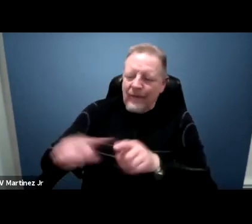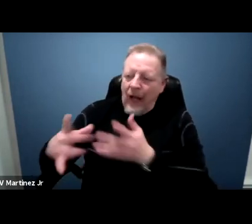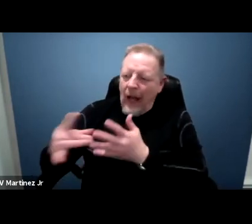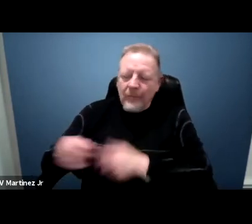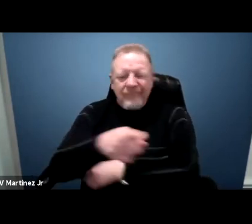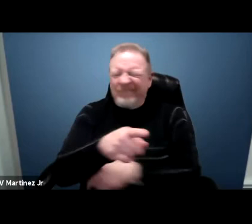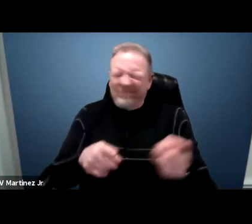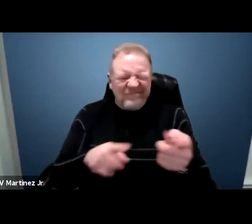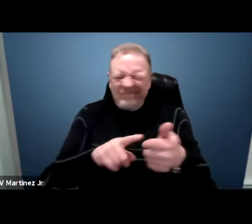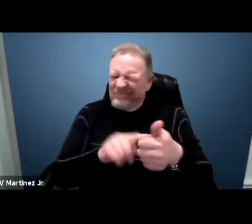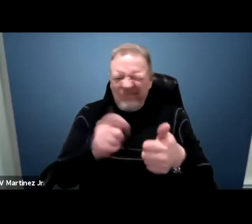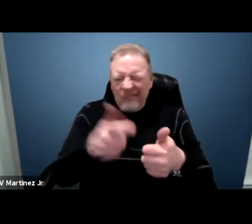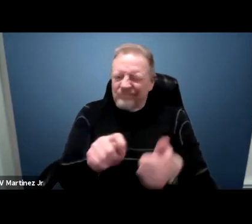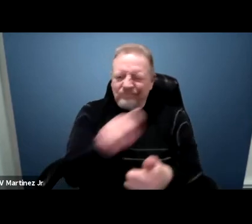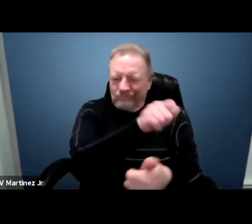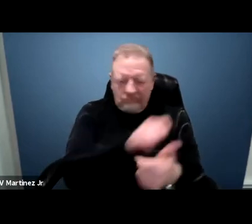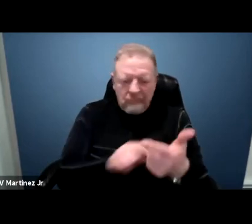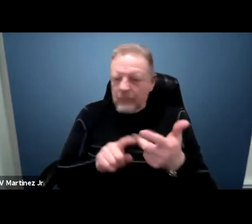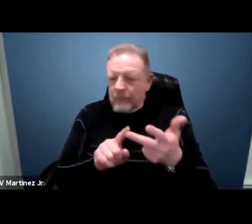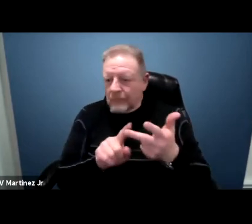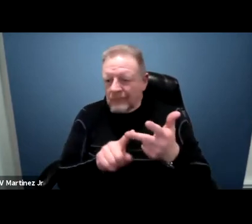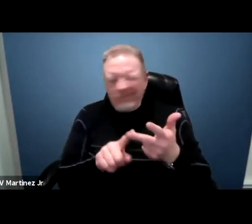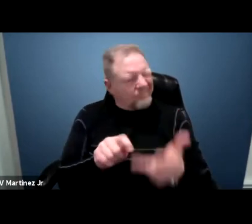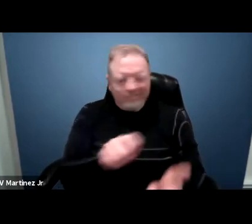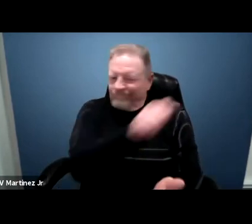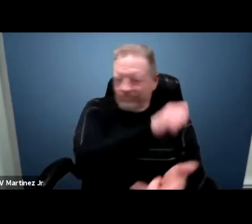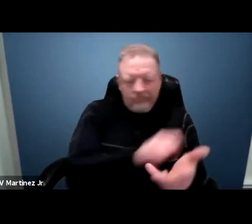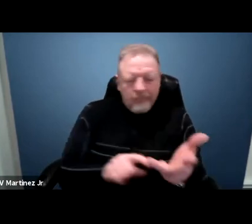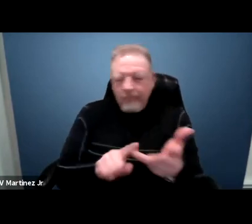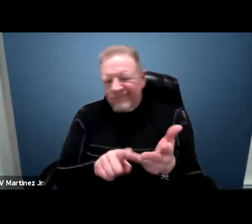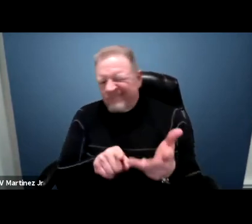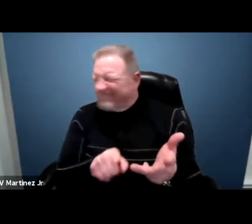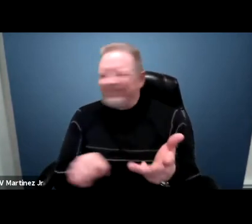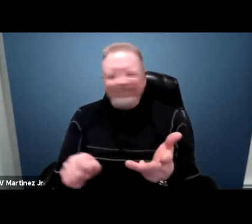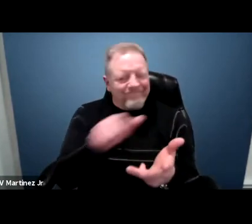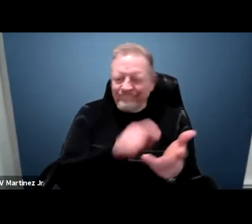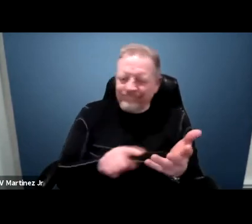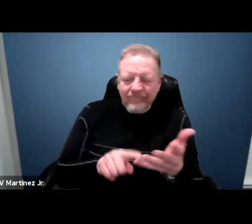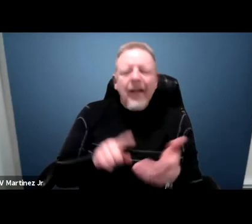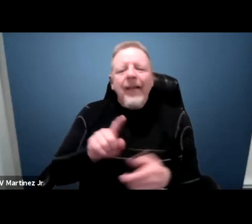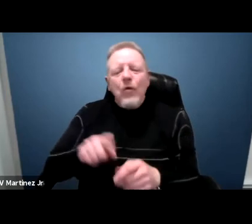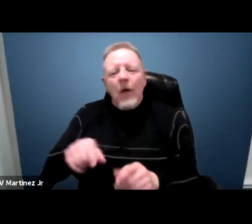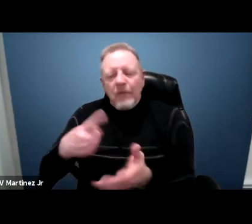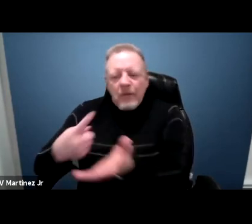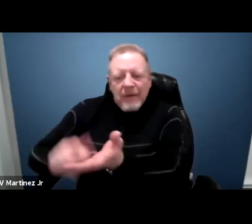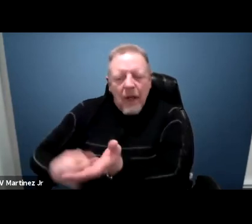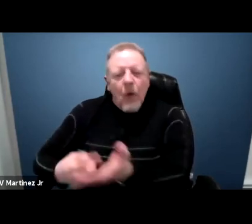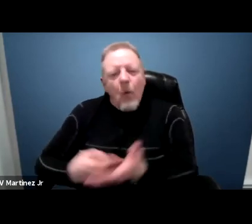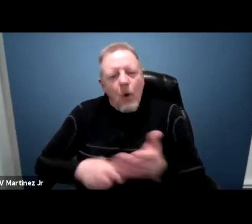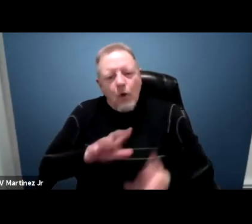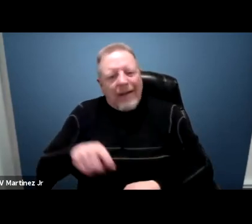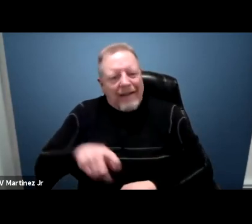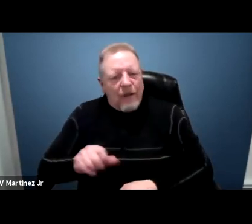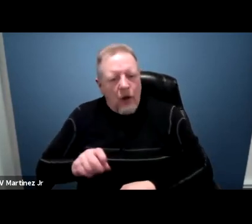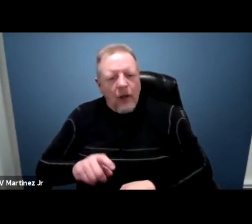and communicating about what the employee's needs really are and what needs